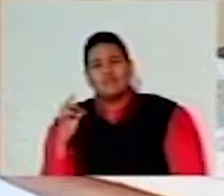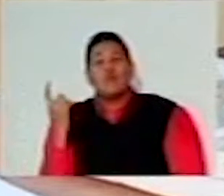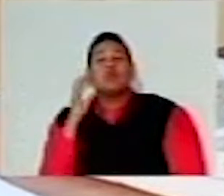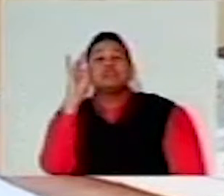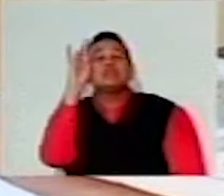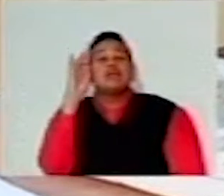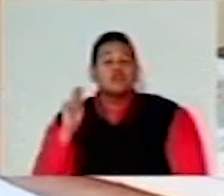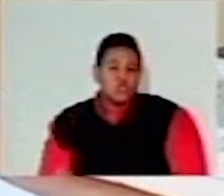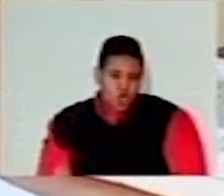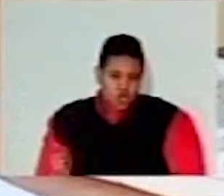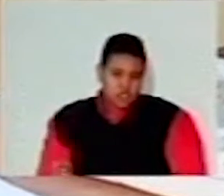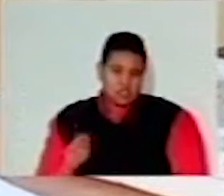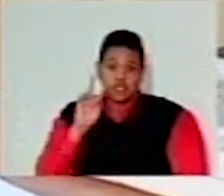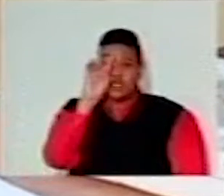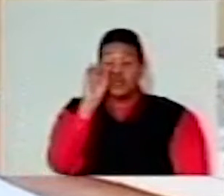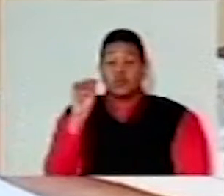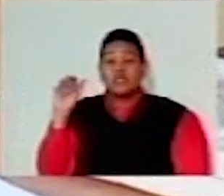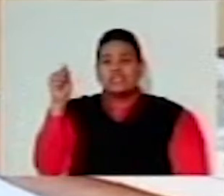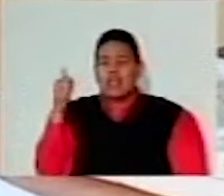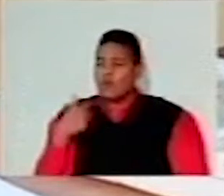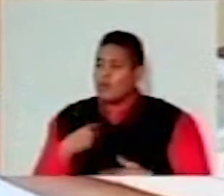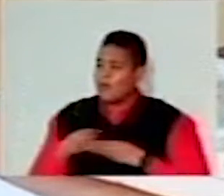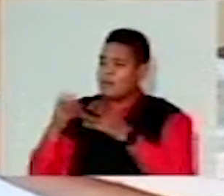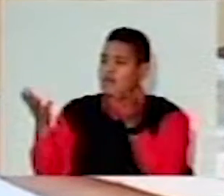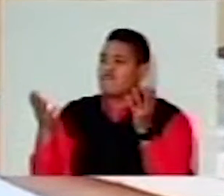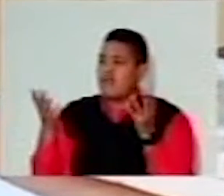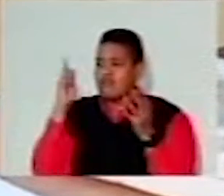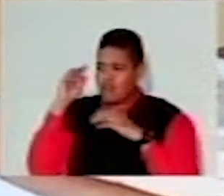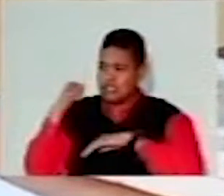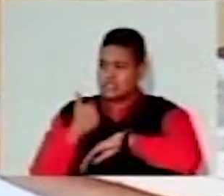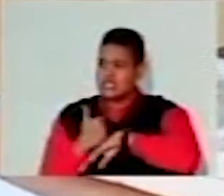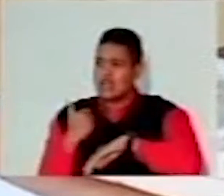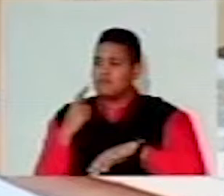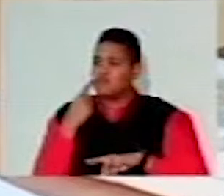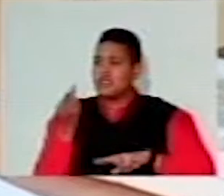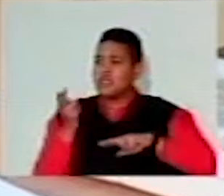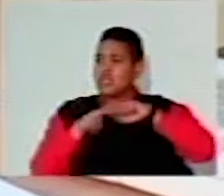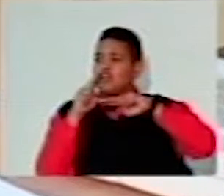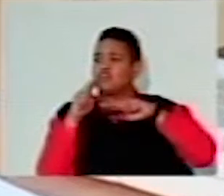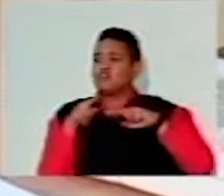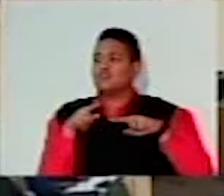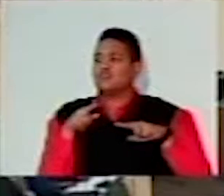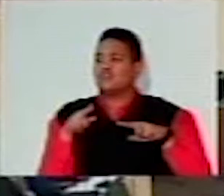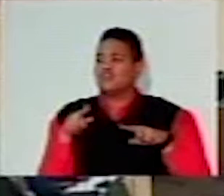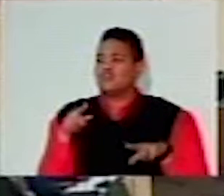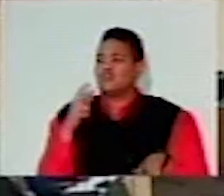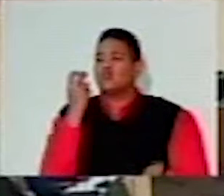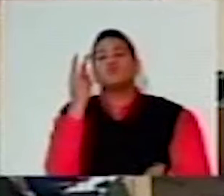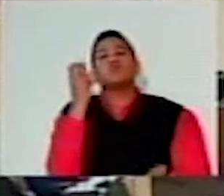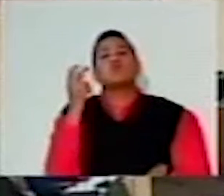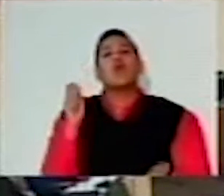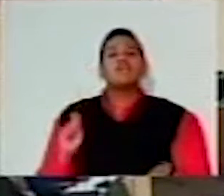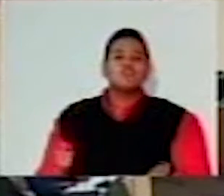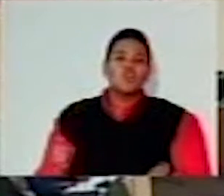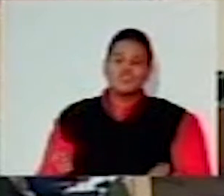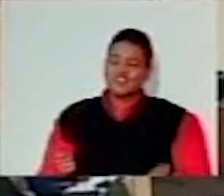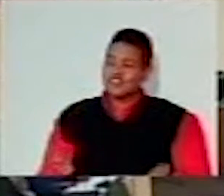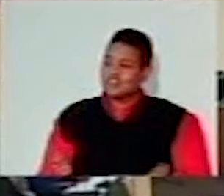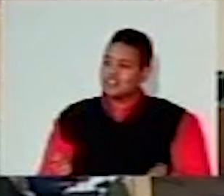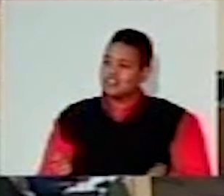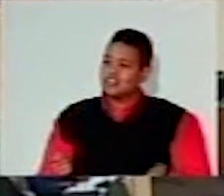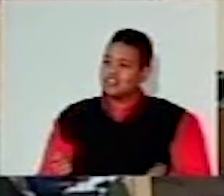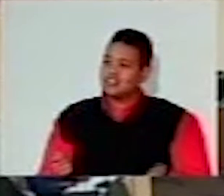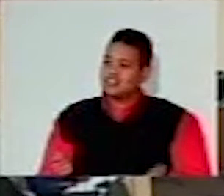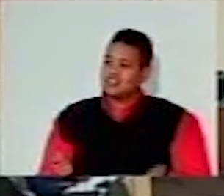In 2010, we provided for the establishment to be increased to 12. But because,